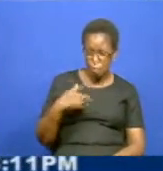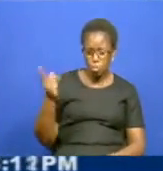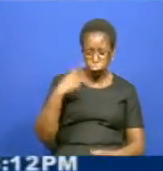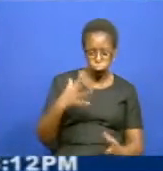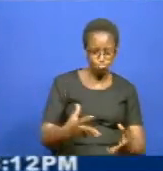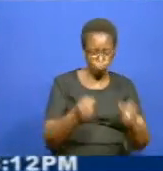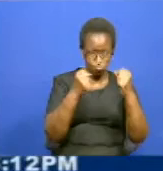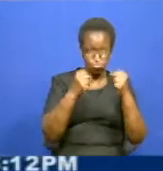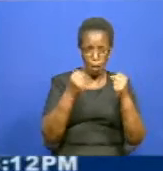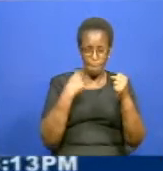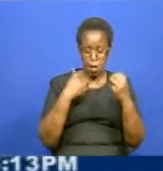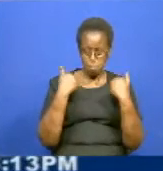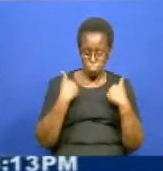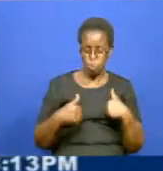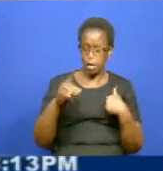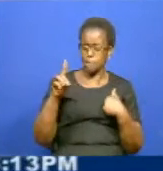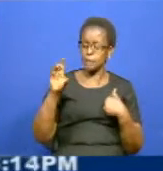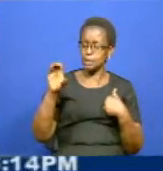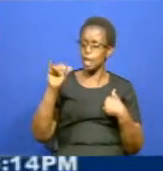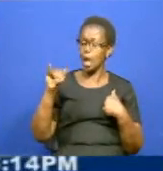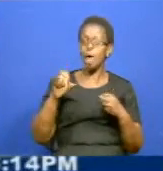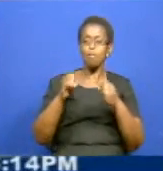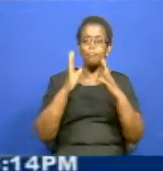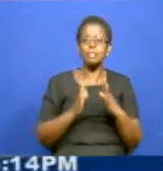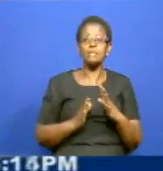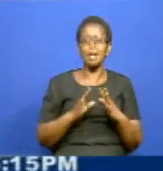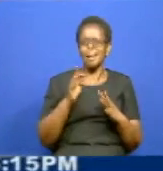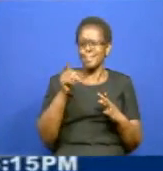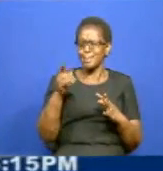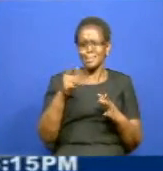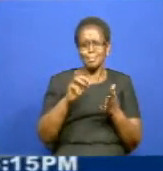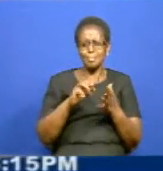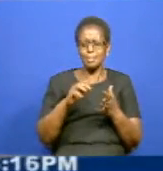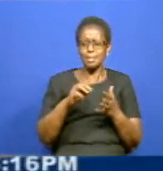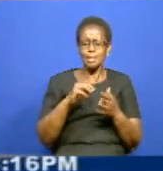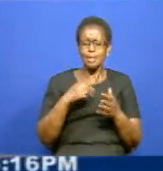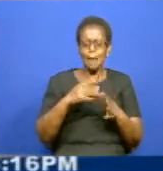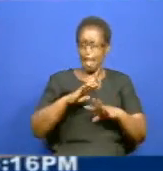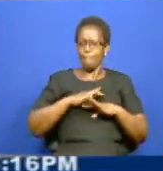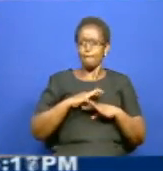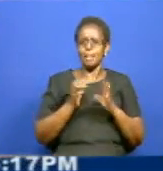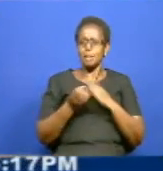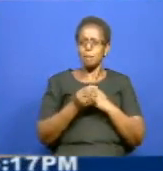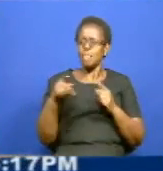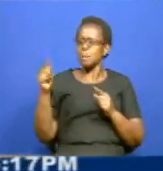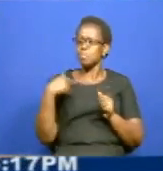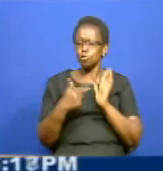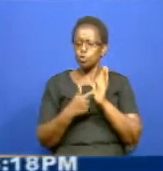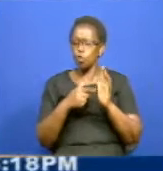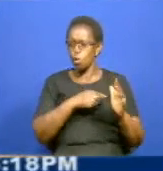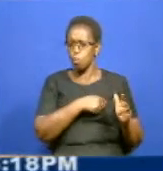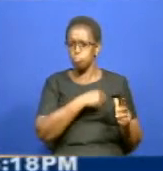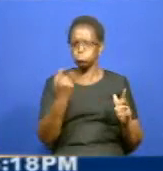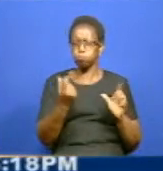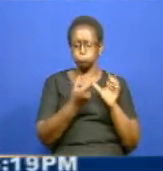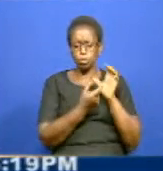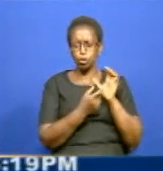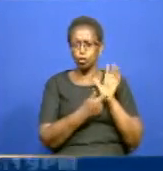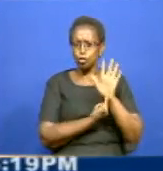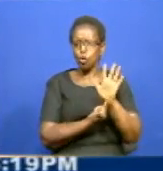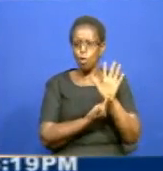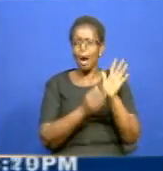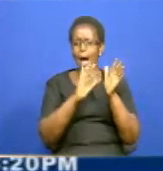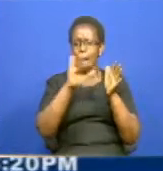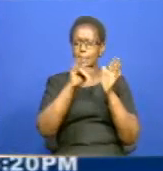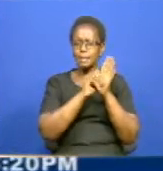I am a DCI officer, and that is supposed to be sufficient explanation. They don't display their identification. This is an issue, Mr. Speaker,